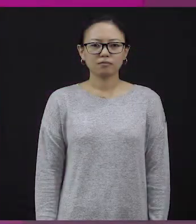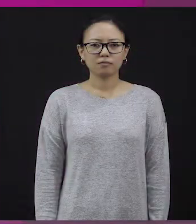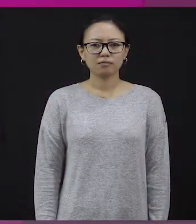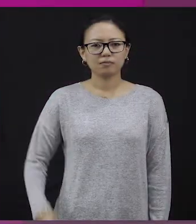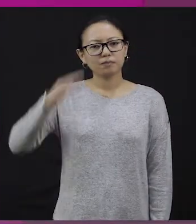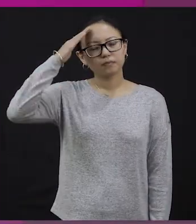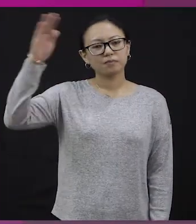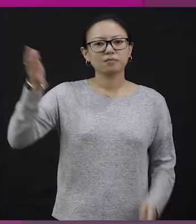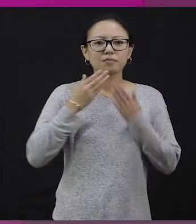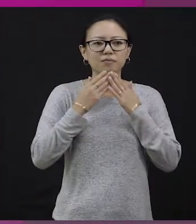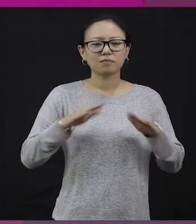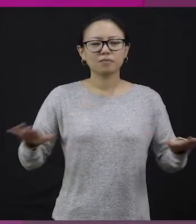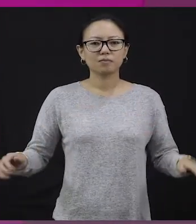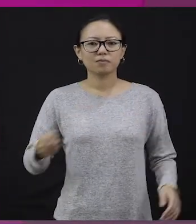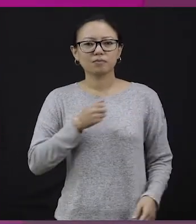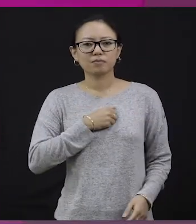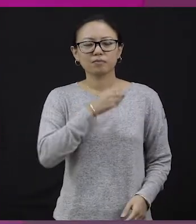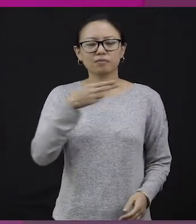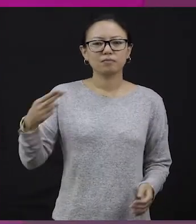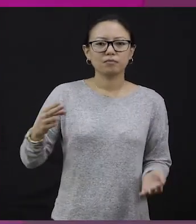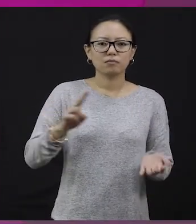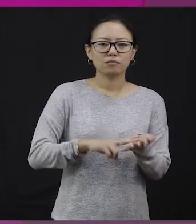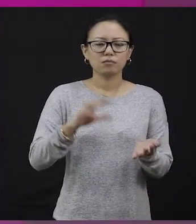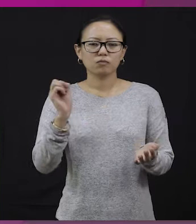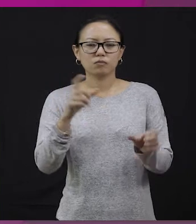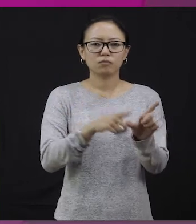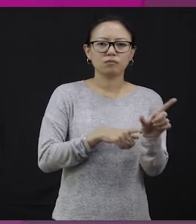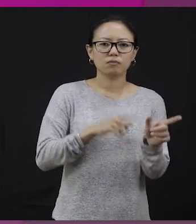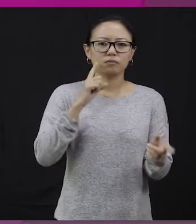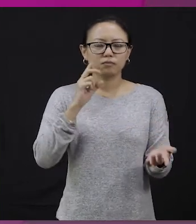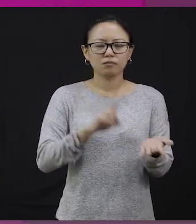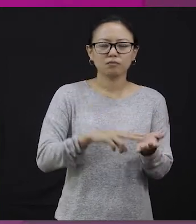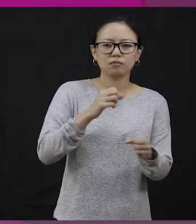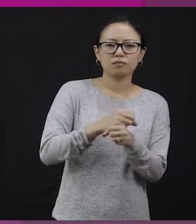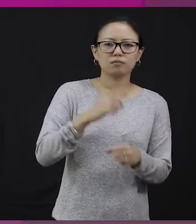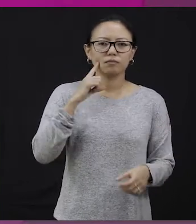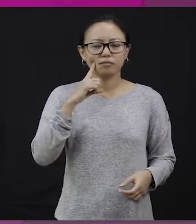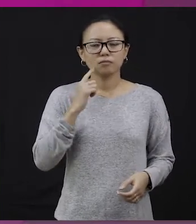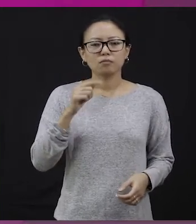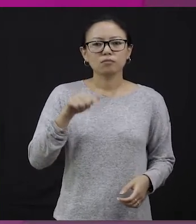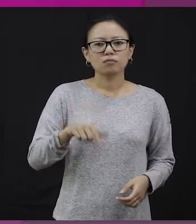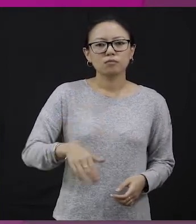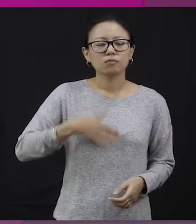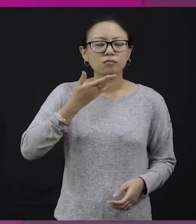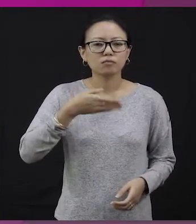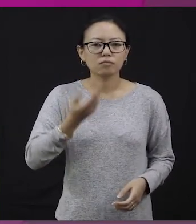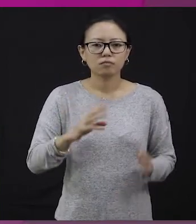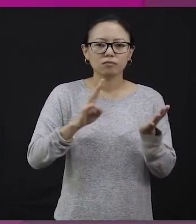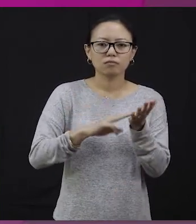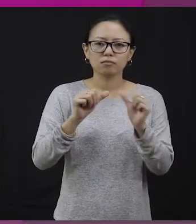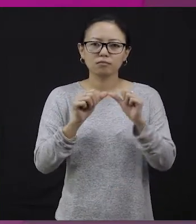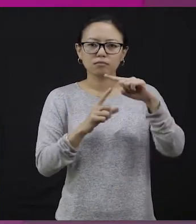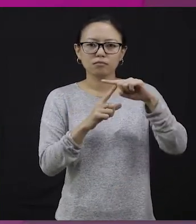Okay. Hello students, my name is Noini Hmjui from IT High School Kohima and I will be teaching you maths. So today we will learn